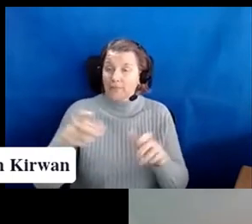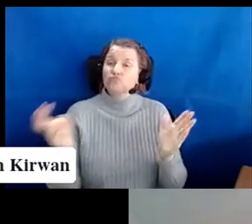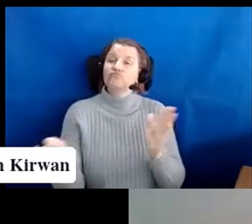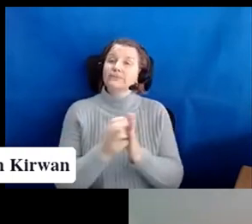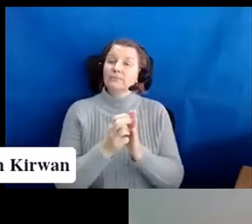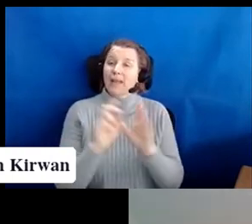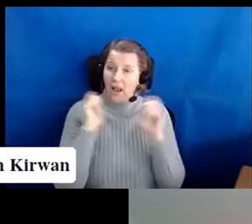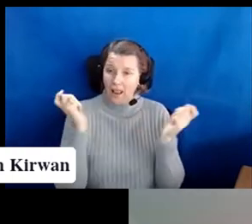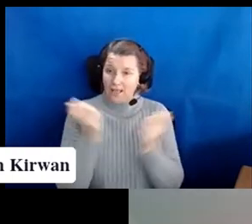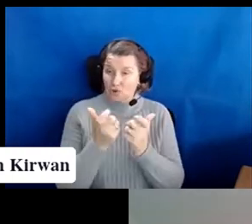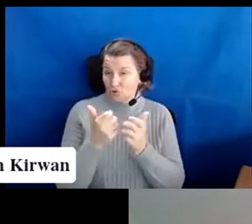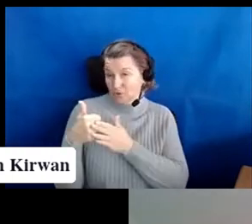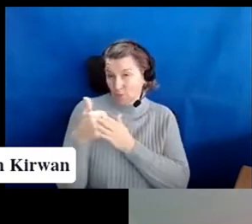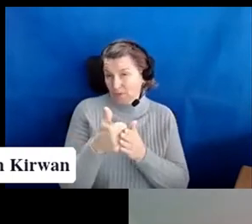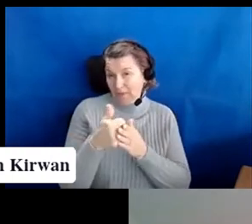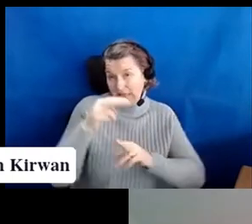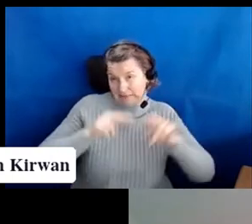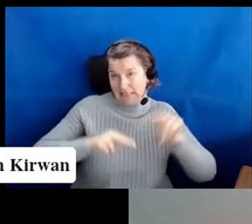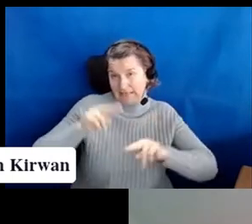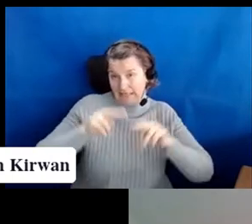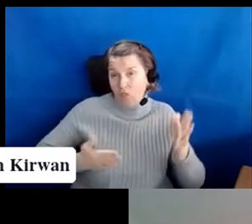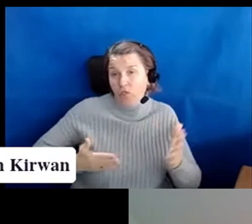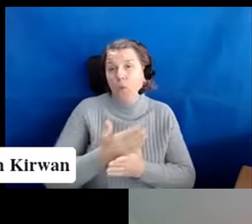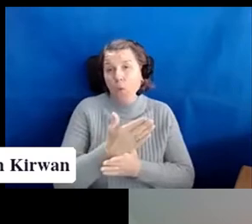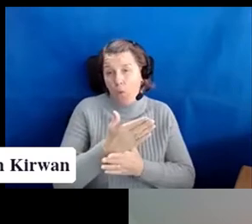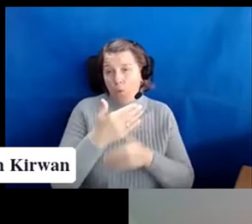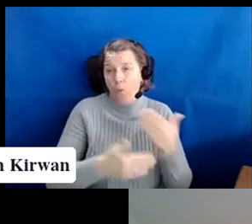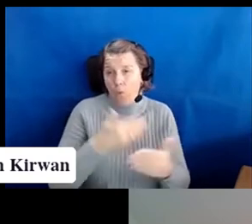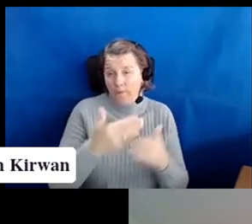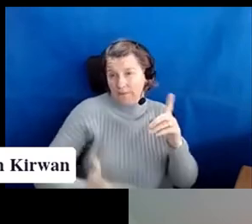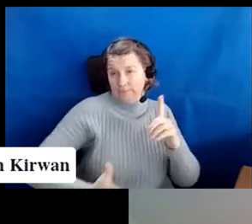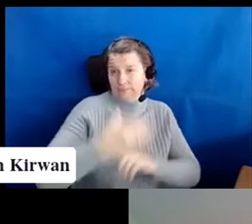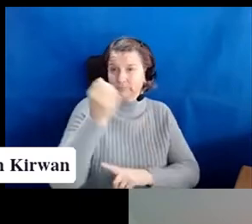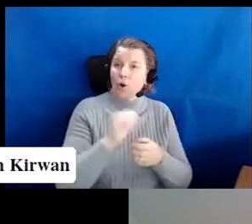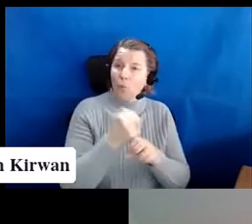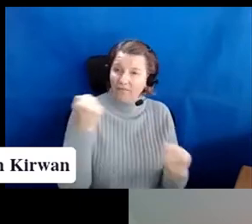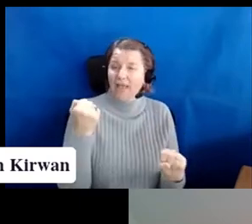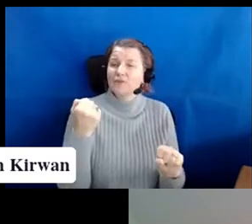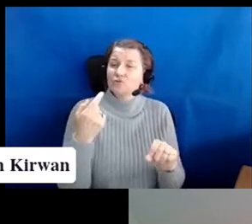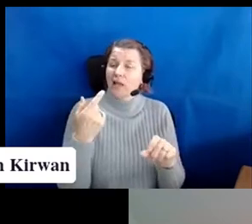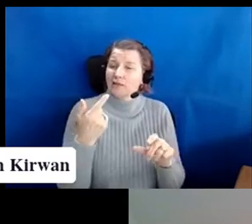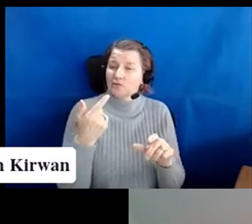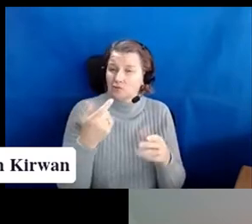an assessor throughout the entire programme as they worked towards their qualification and developed their skills.